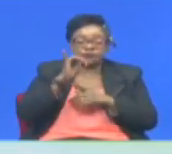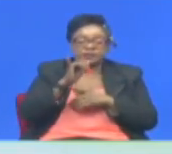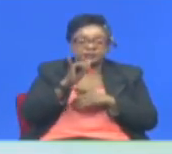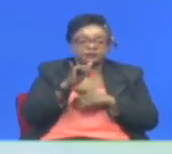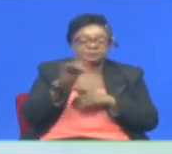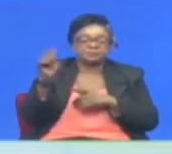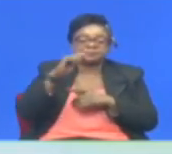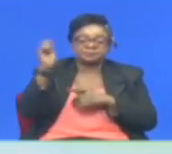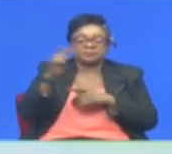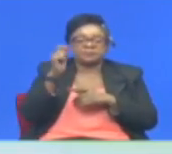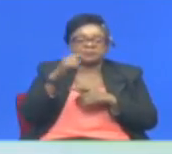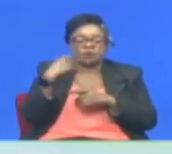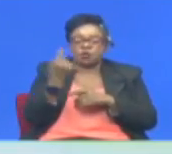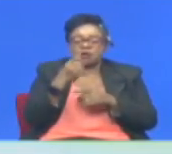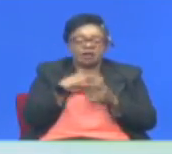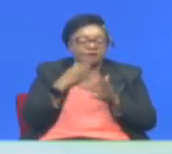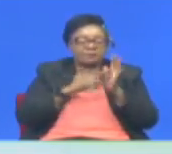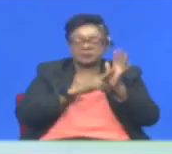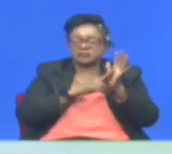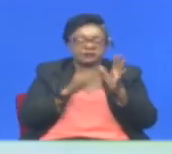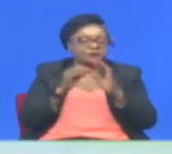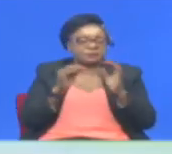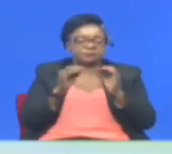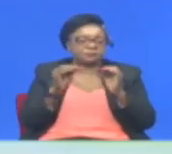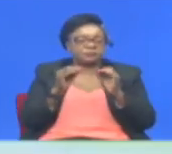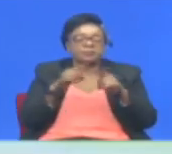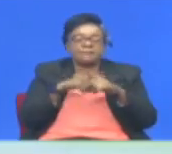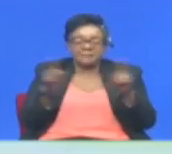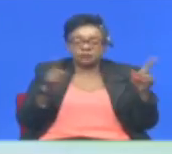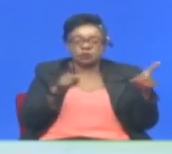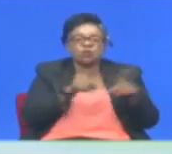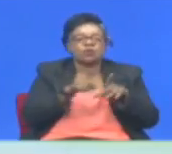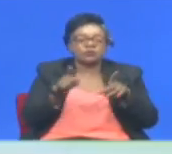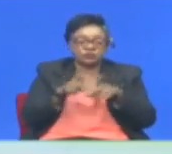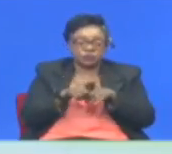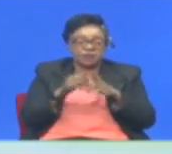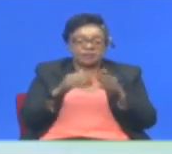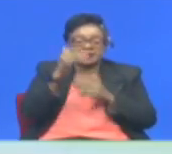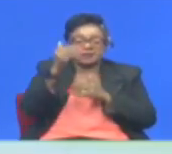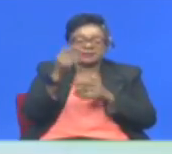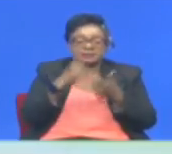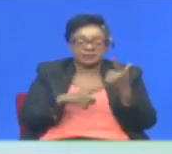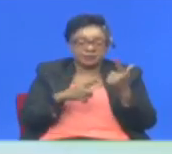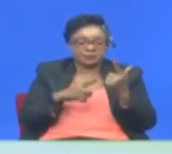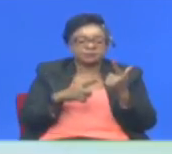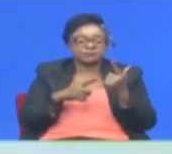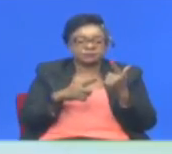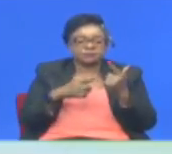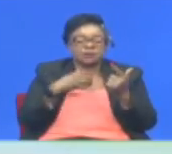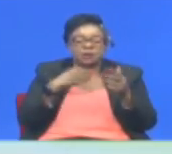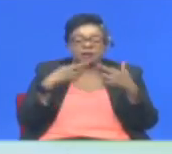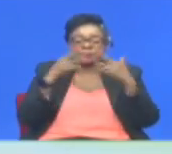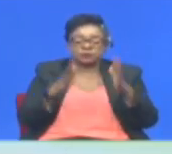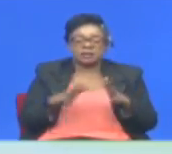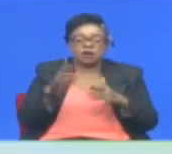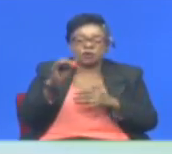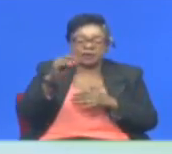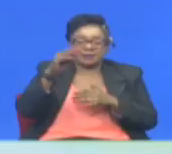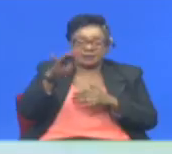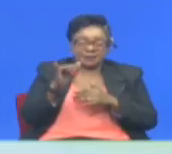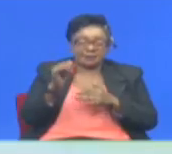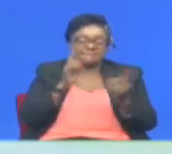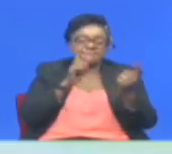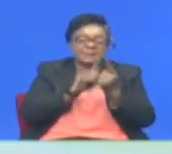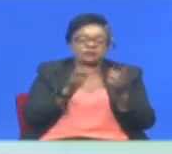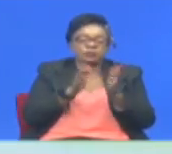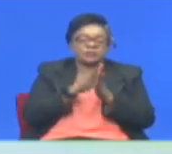does not only have representatives in the Summer Games, but also in next year's Winter Games. Our reporter, Lokeder Natio, met up with